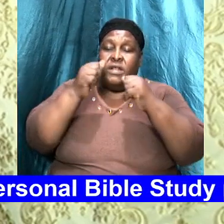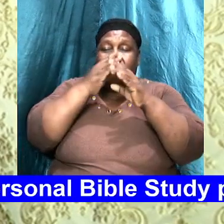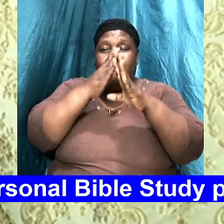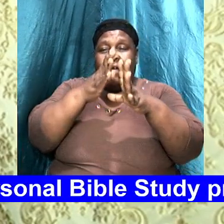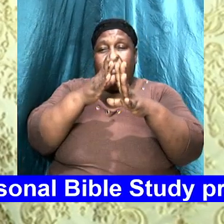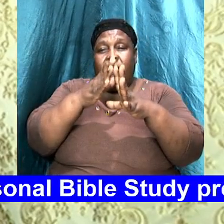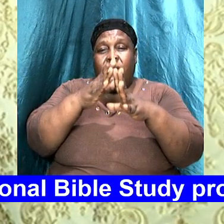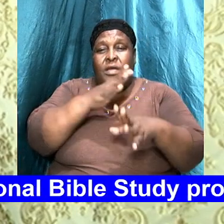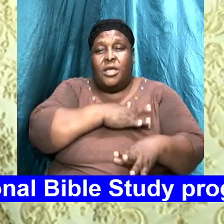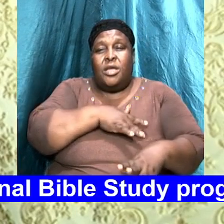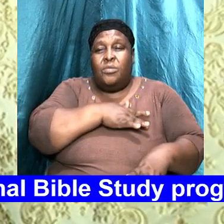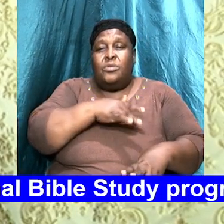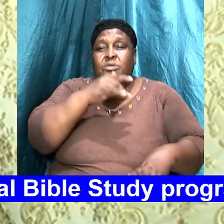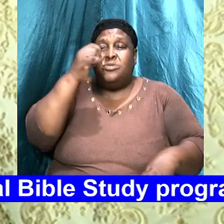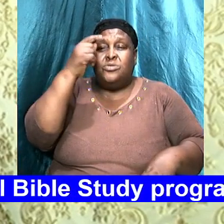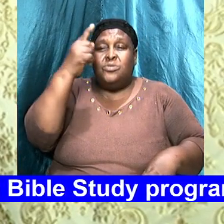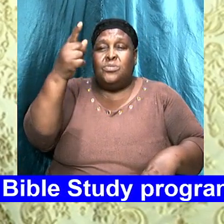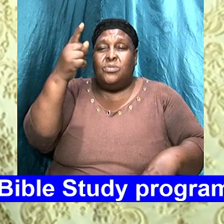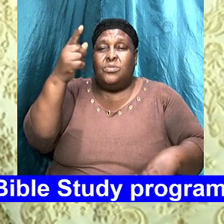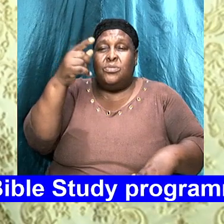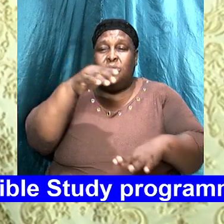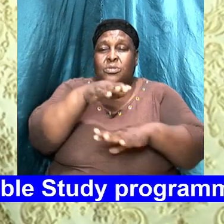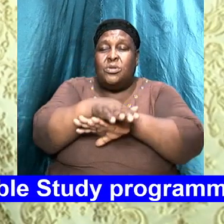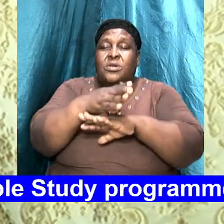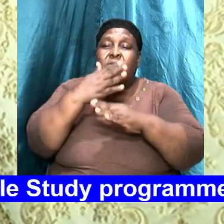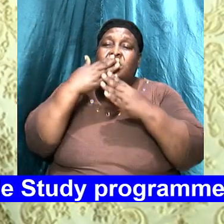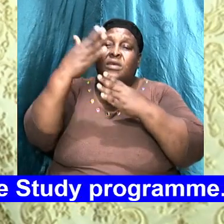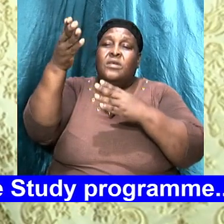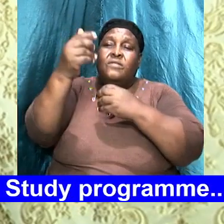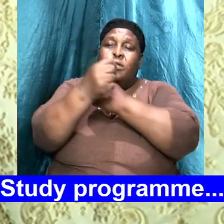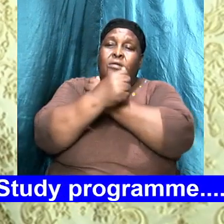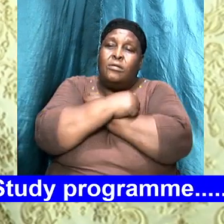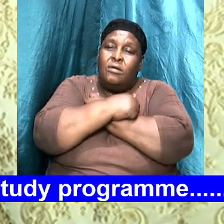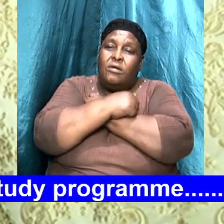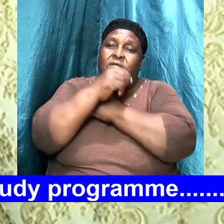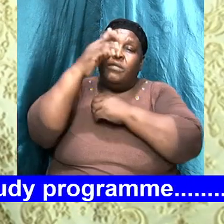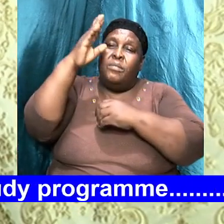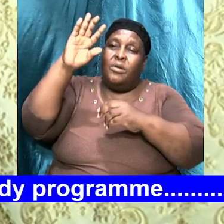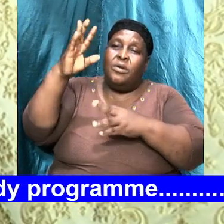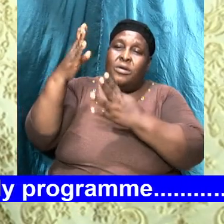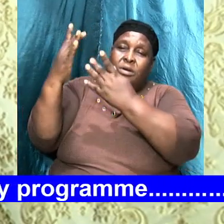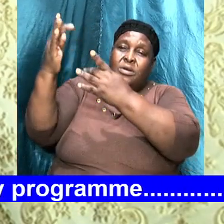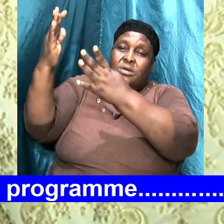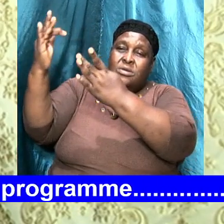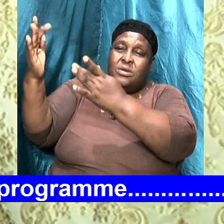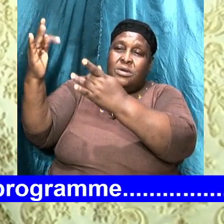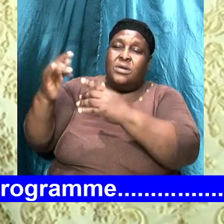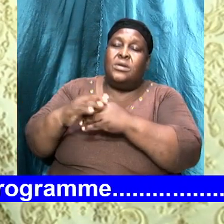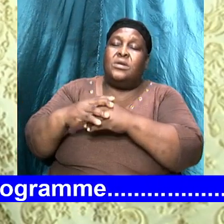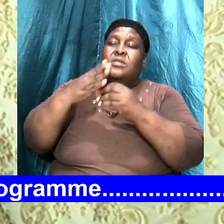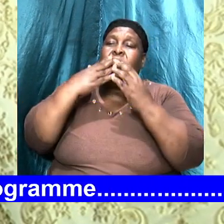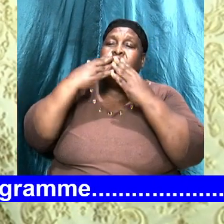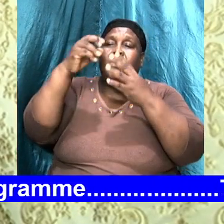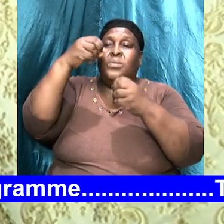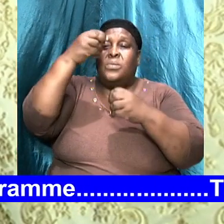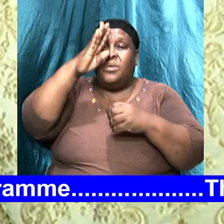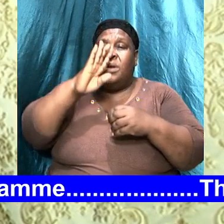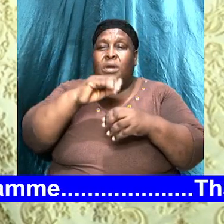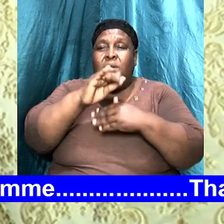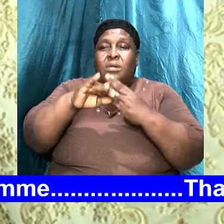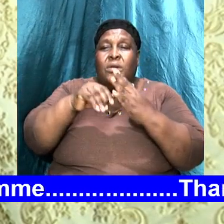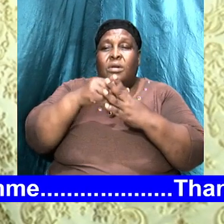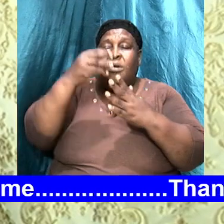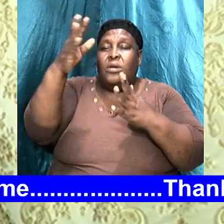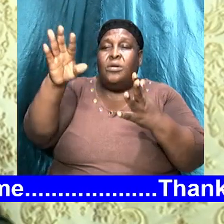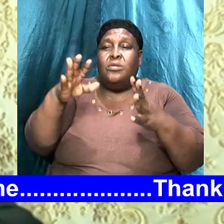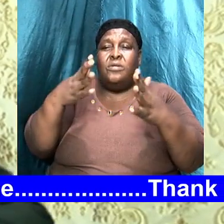appreciate you tonight we thank you for your love we thank you for your mercies we thank you oh God for all that you have